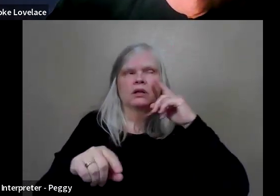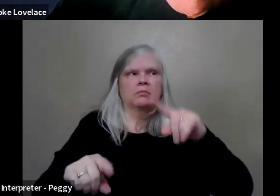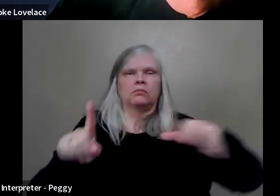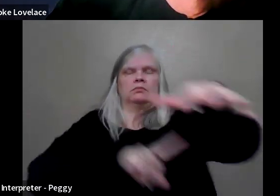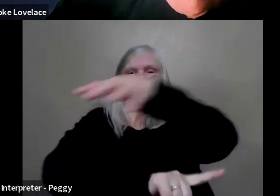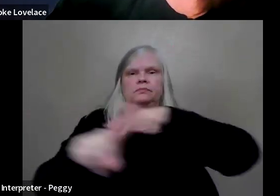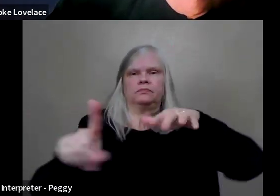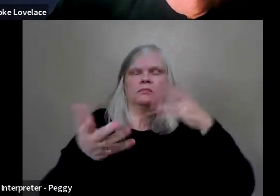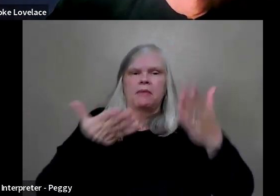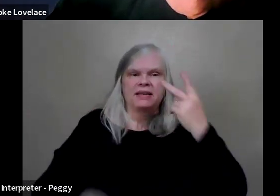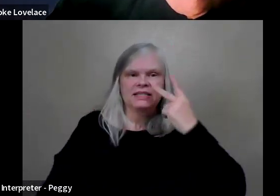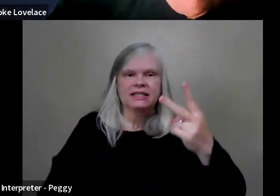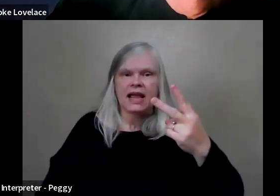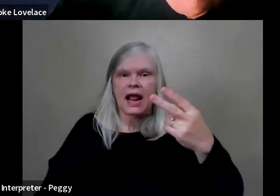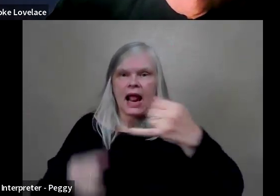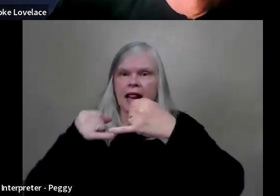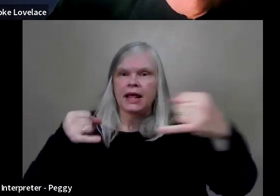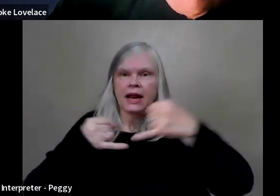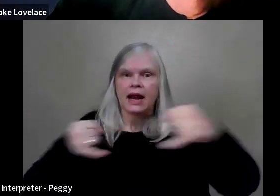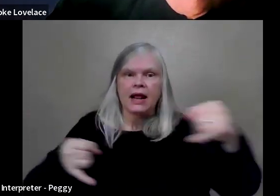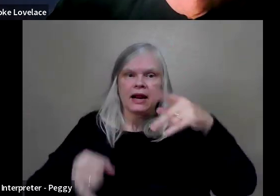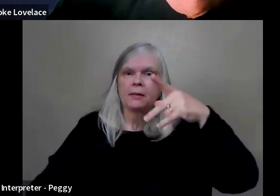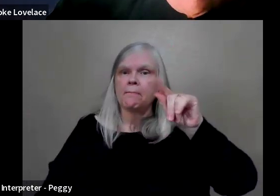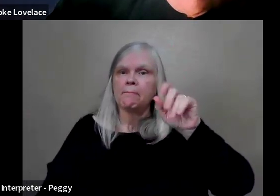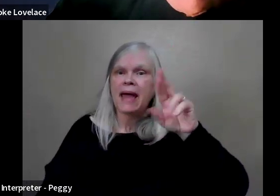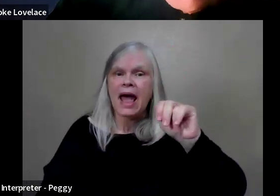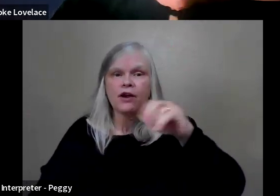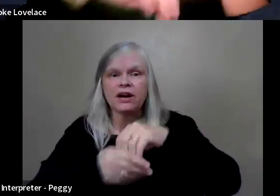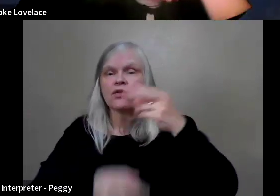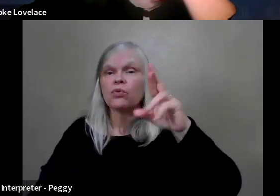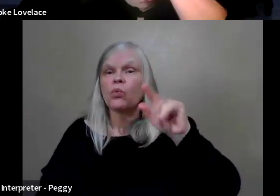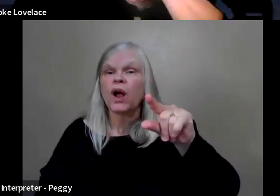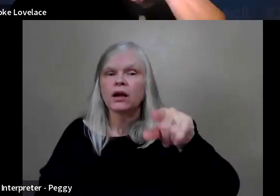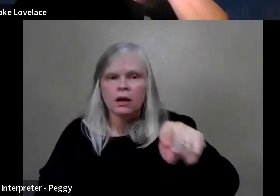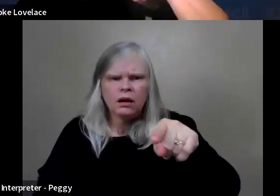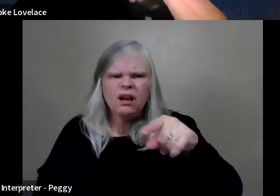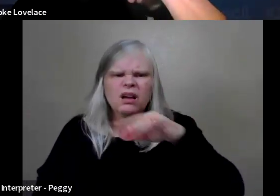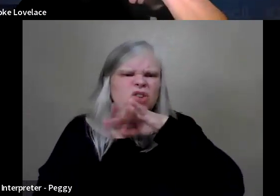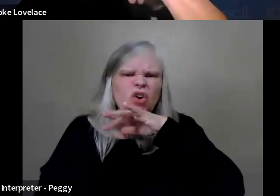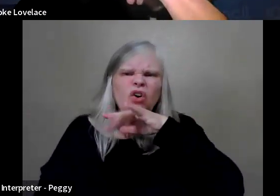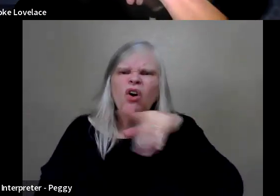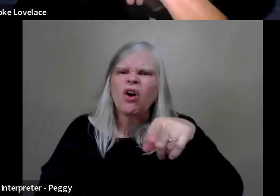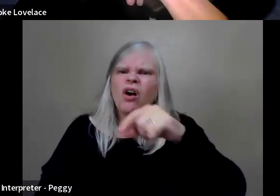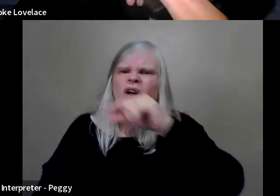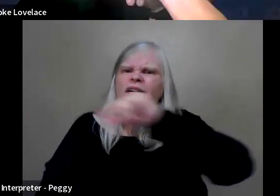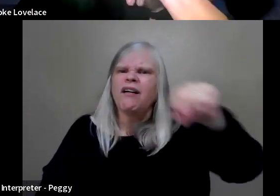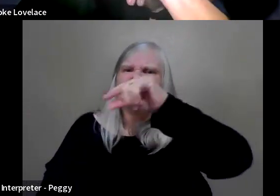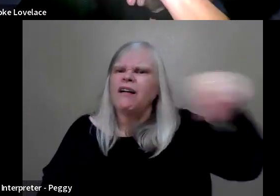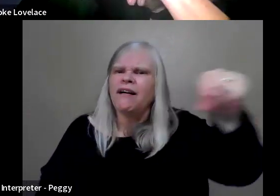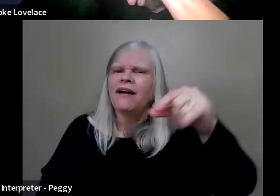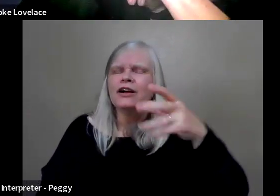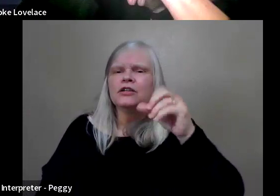may see these lines, the pattern in the rug, and think it's dirt. And so they may keep vacuuming that up. In